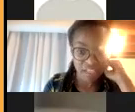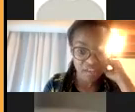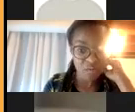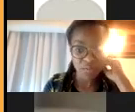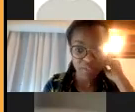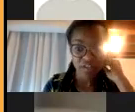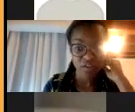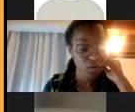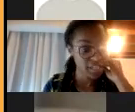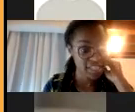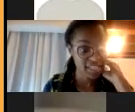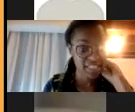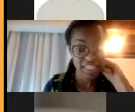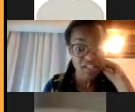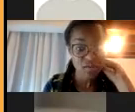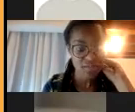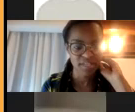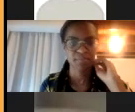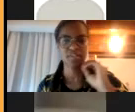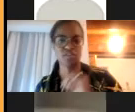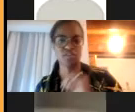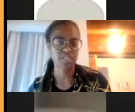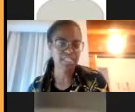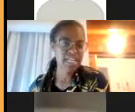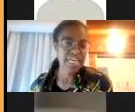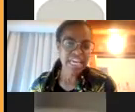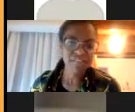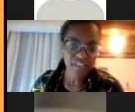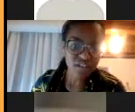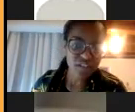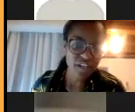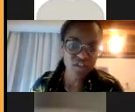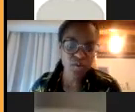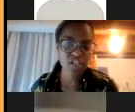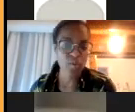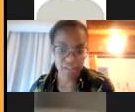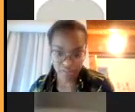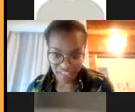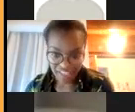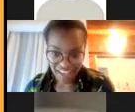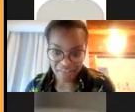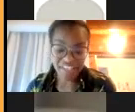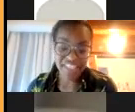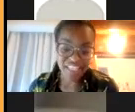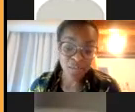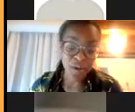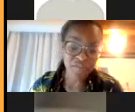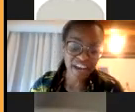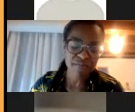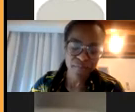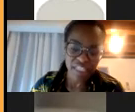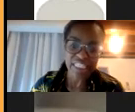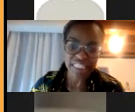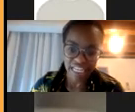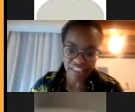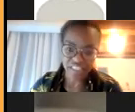to be clear, this was a political choice and continues to be a political choice. In fiscal year 2012, of the